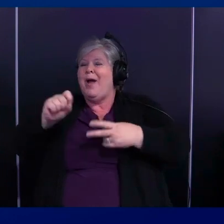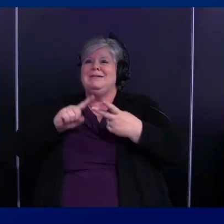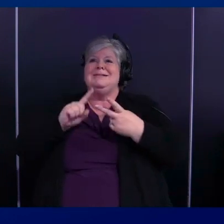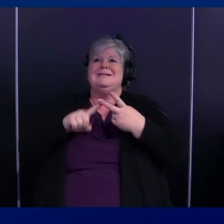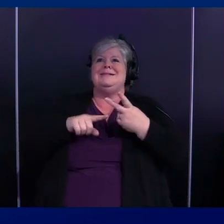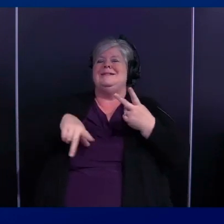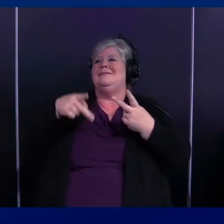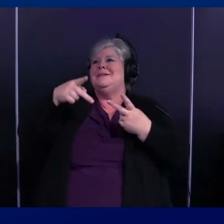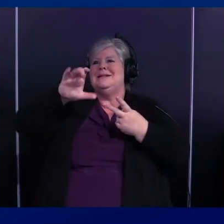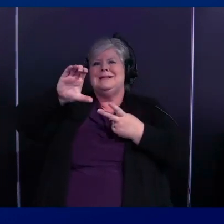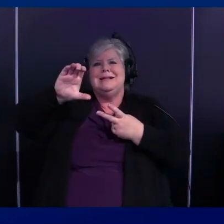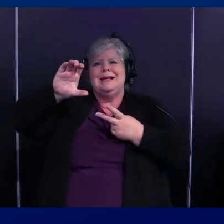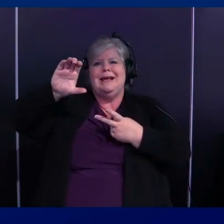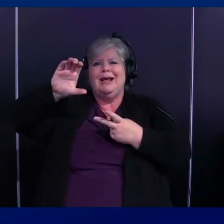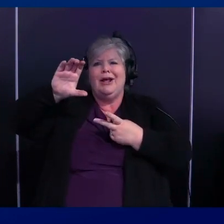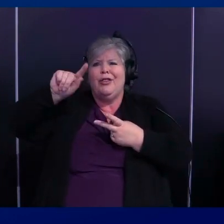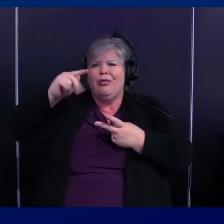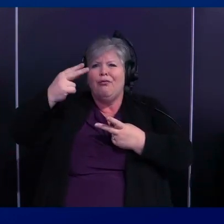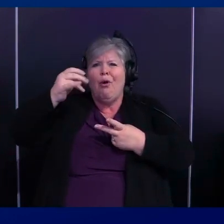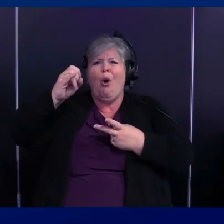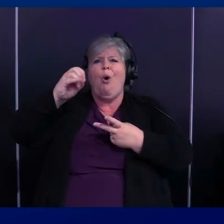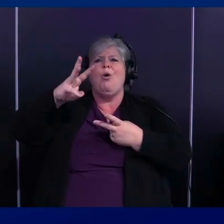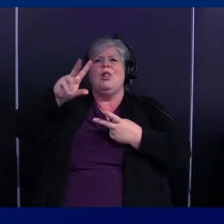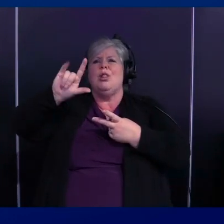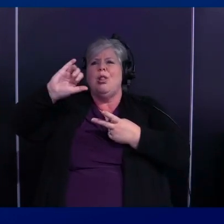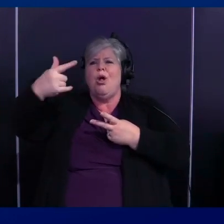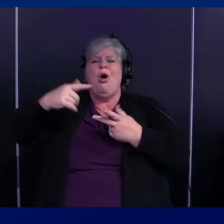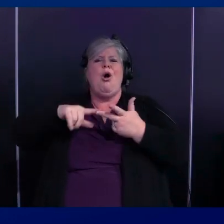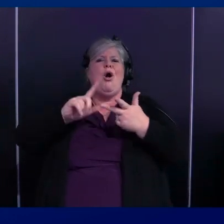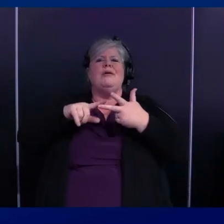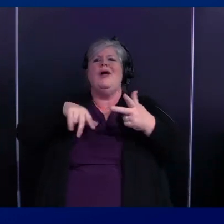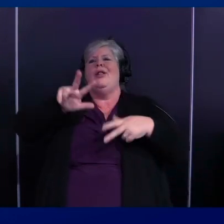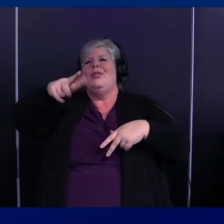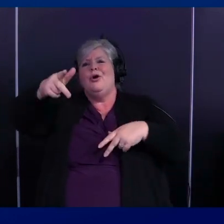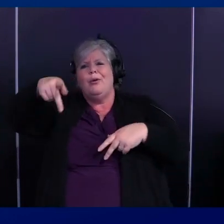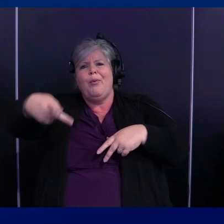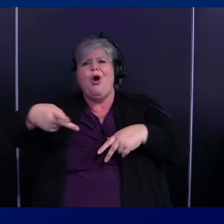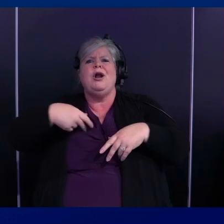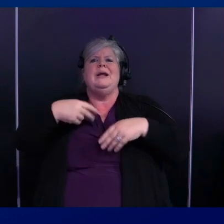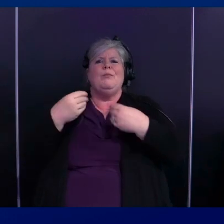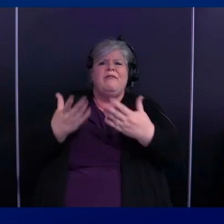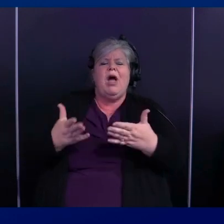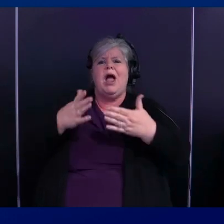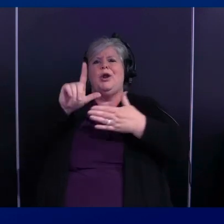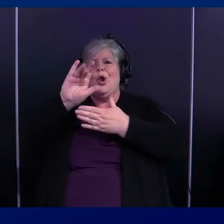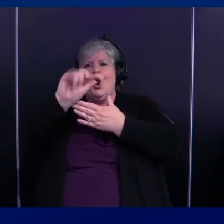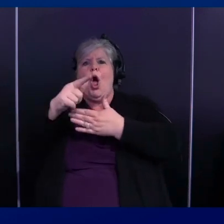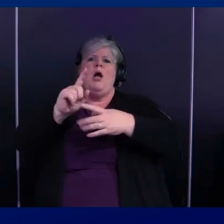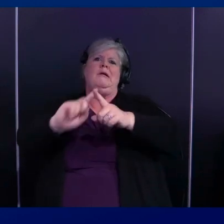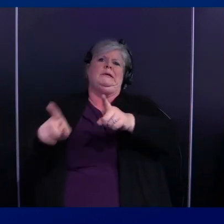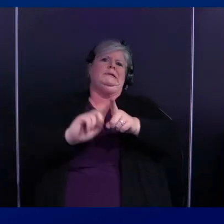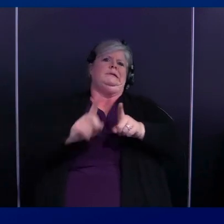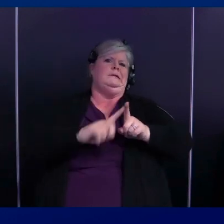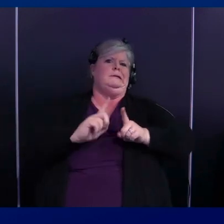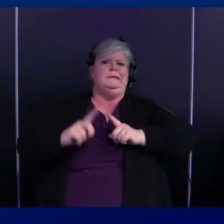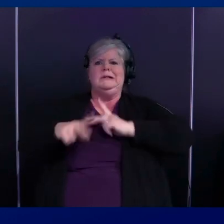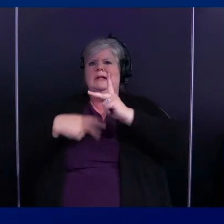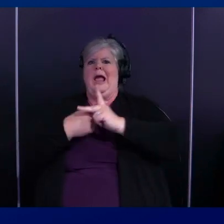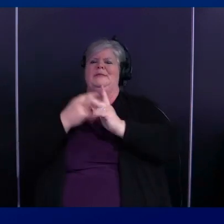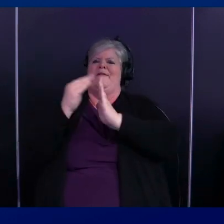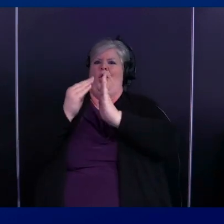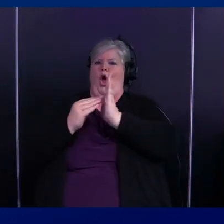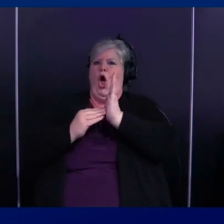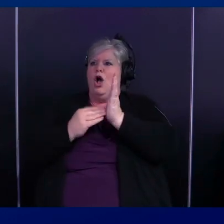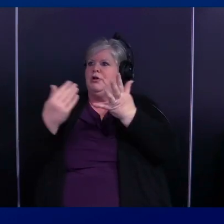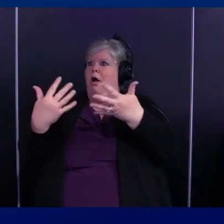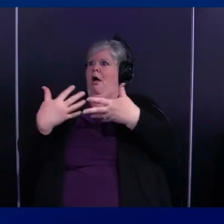logs, CloudWatch logs, third-party security provider log, you name it. It's getting piped in, and